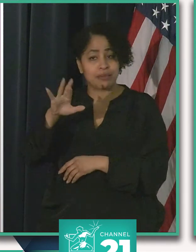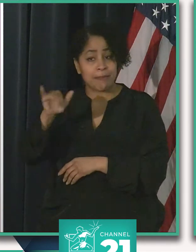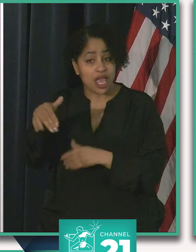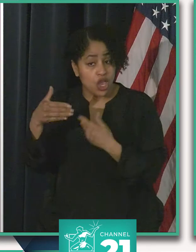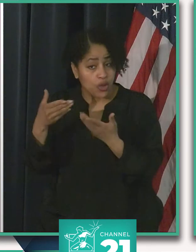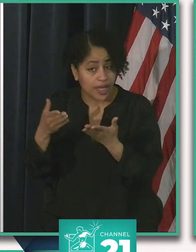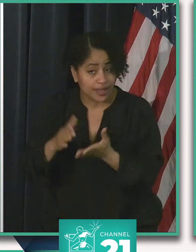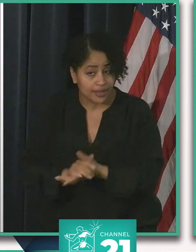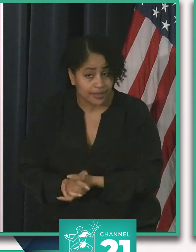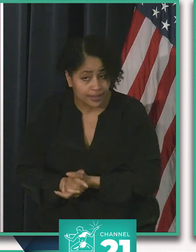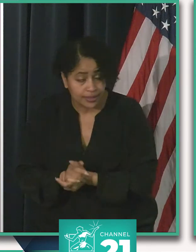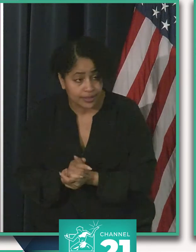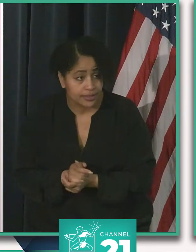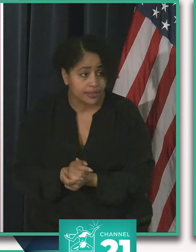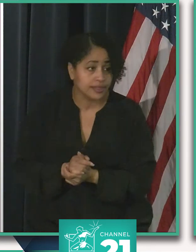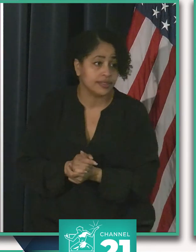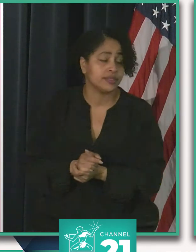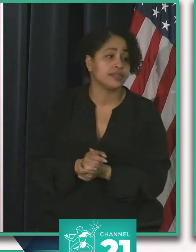up.